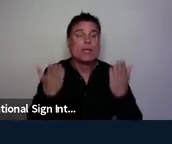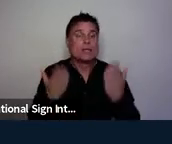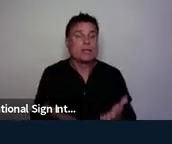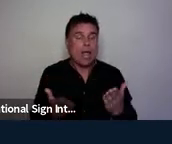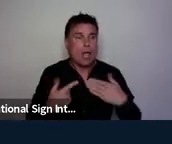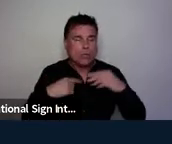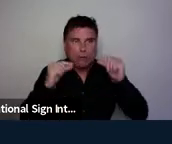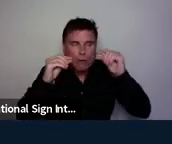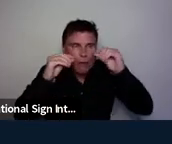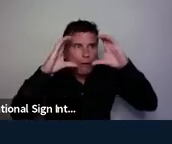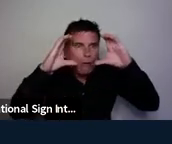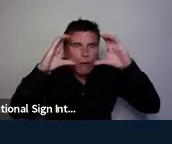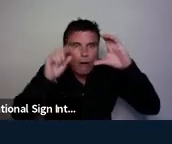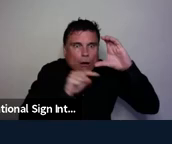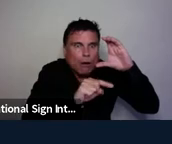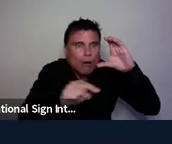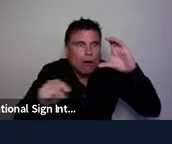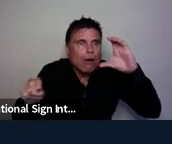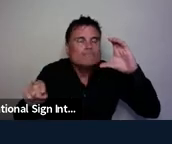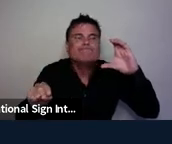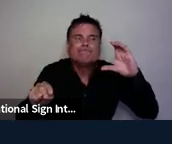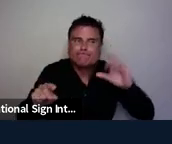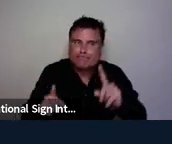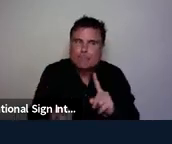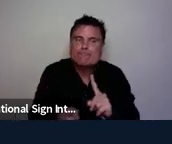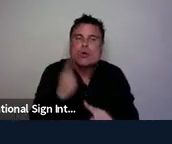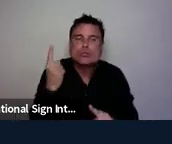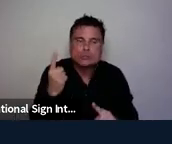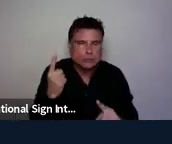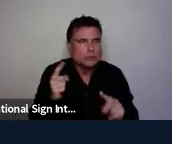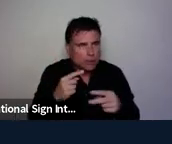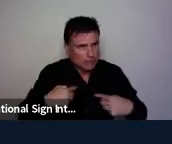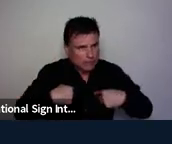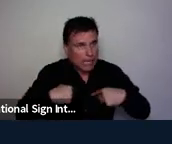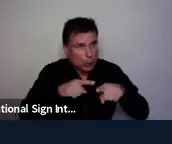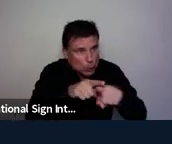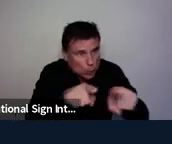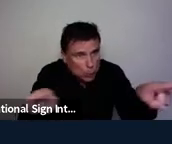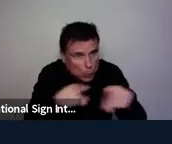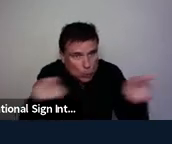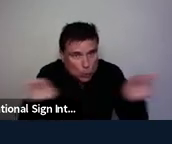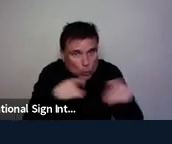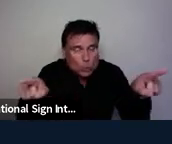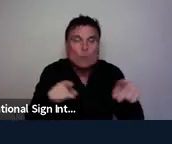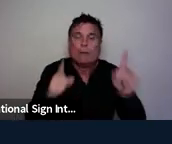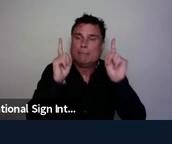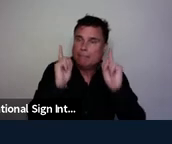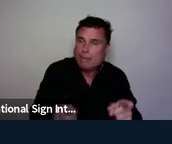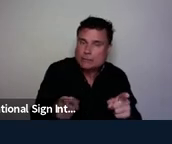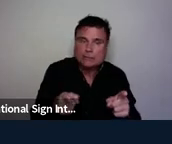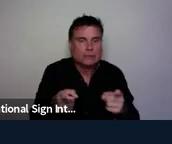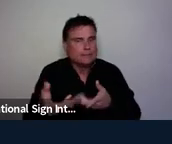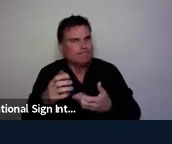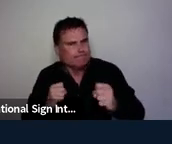you, and everyone to embrace and fight for in order to actualize our definition of a stronger,